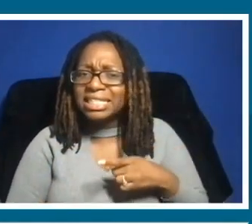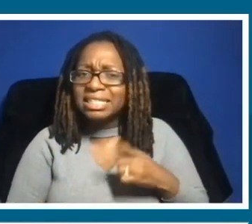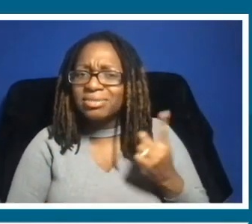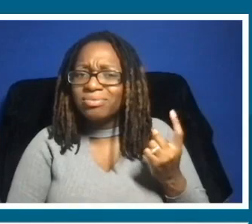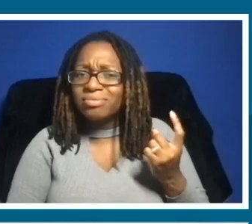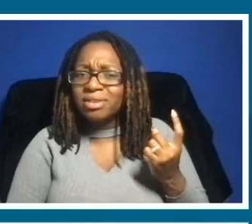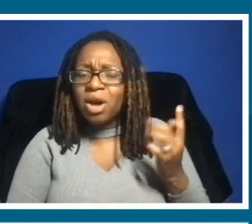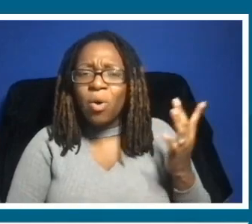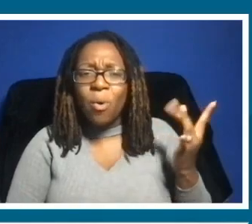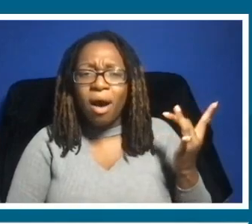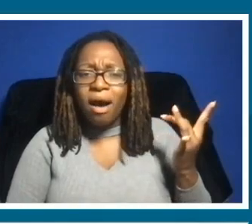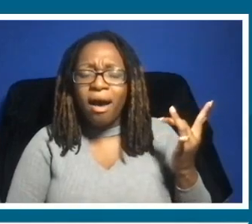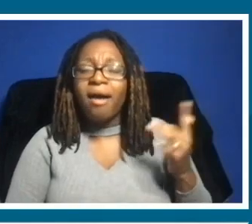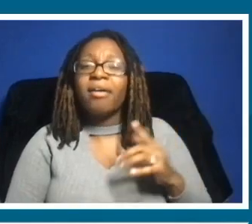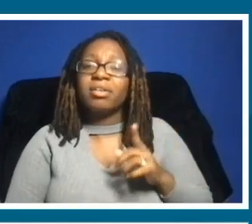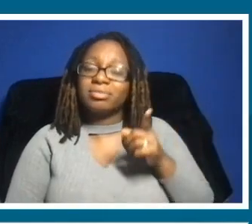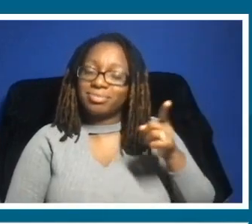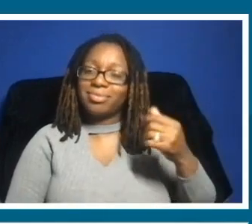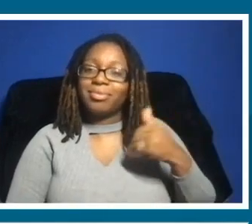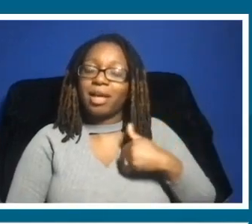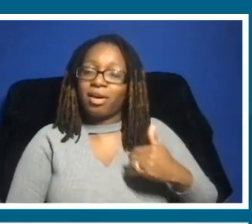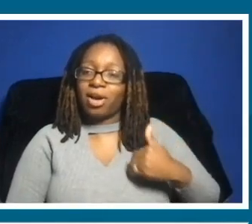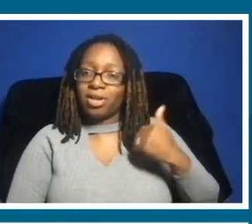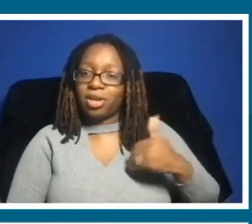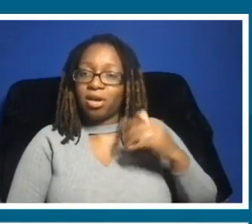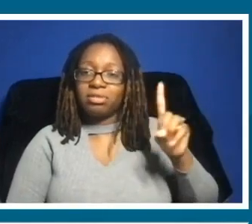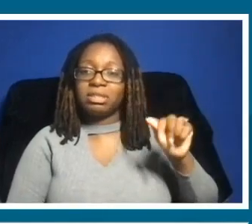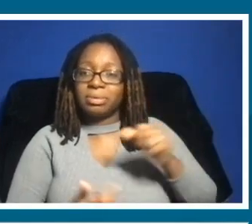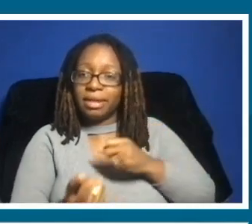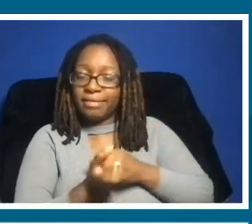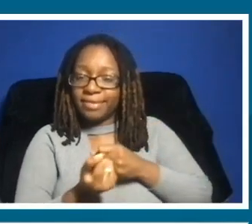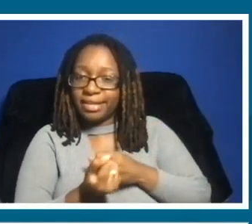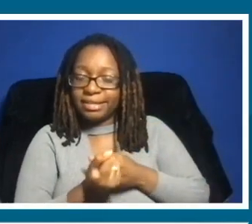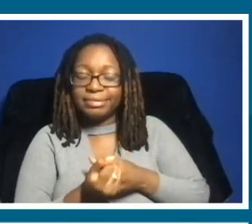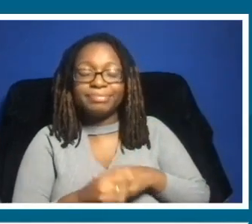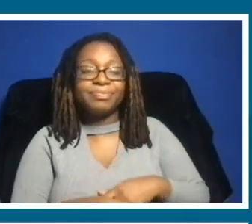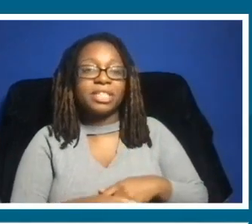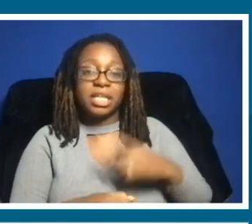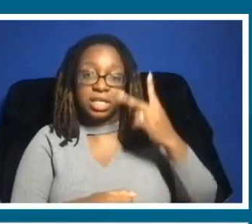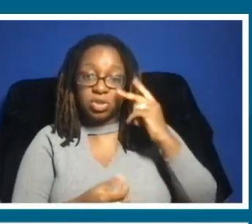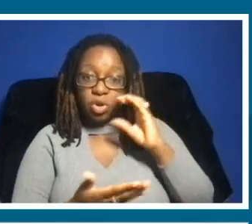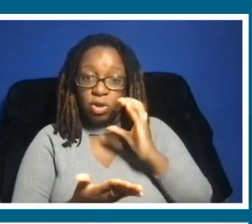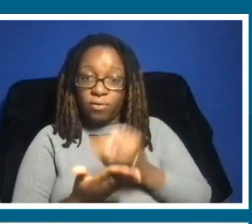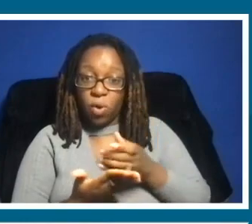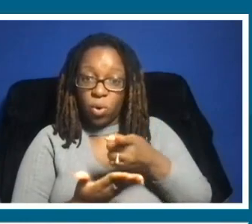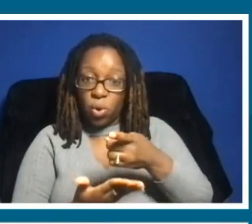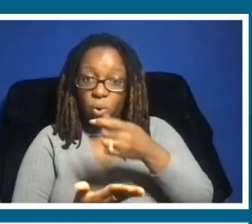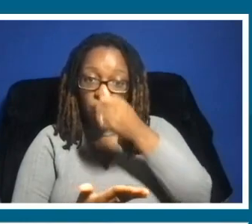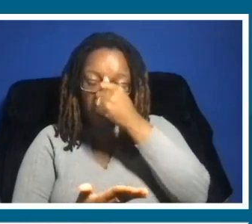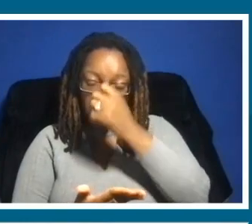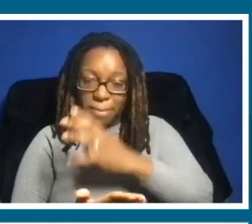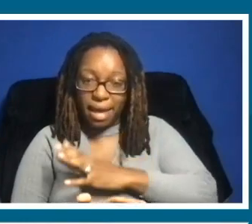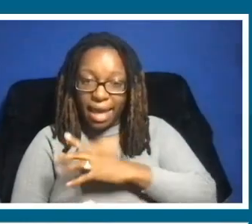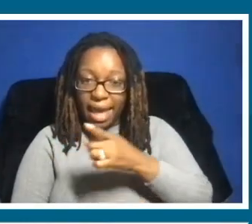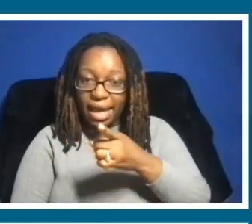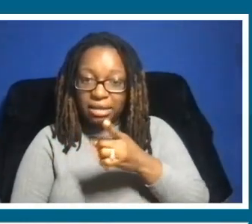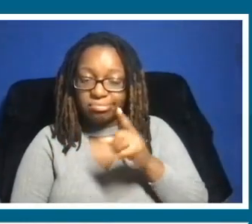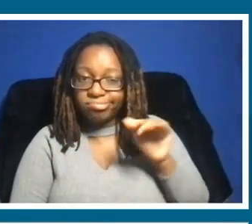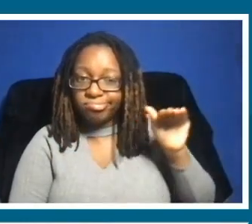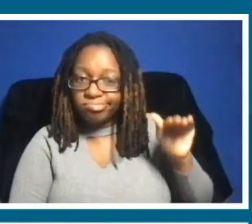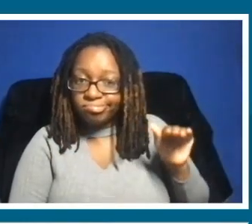this case, we had a young disability advocate looked at this photo of a man, a little man